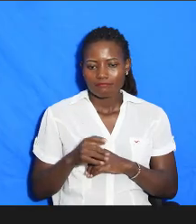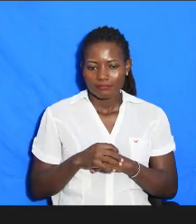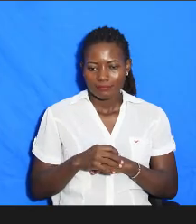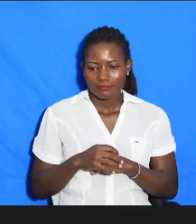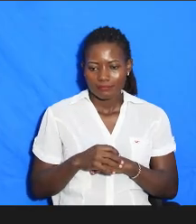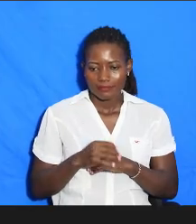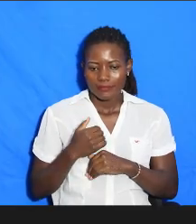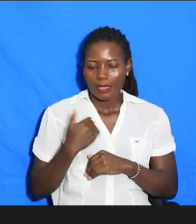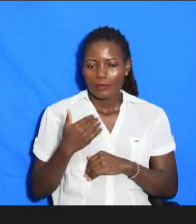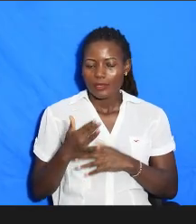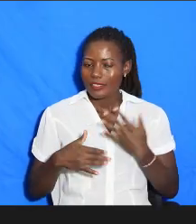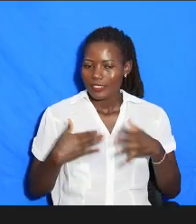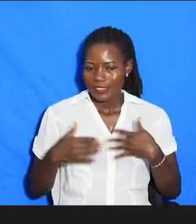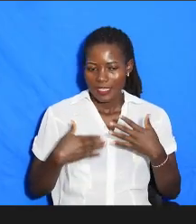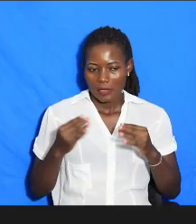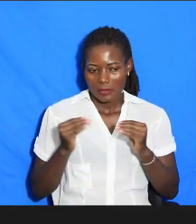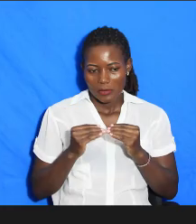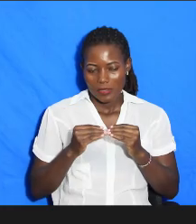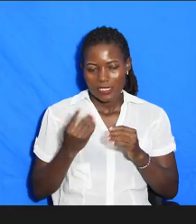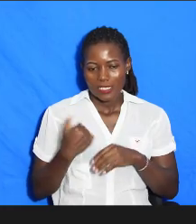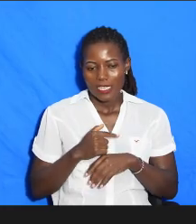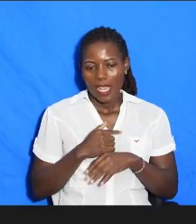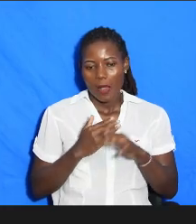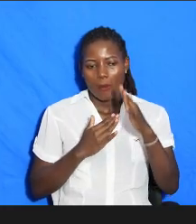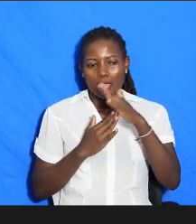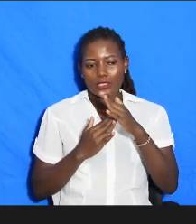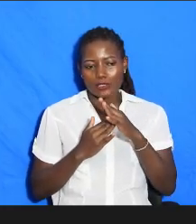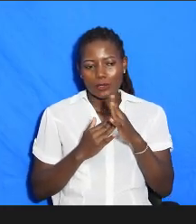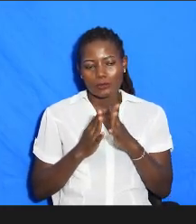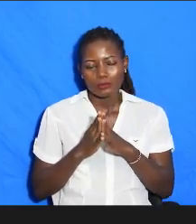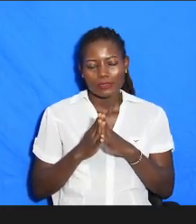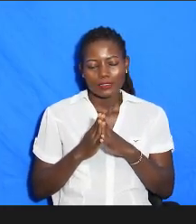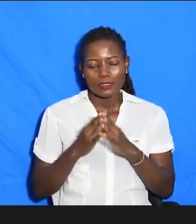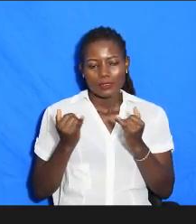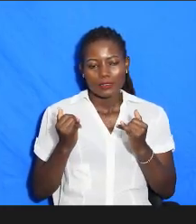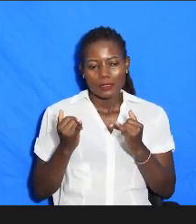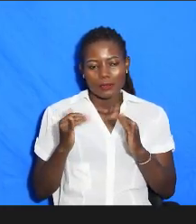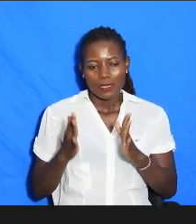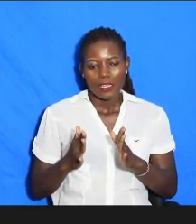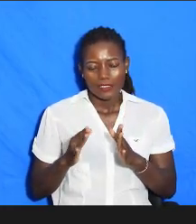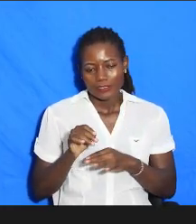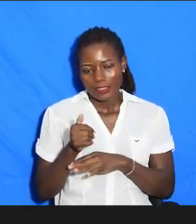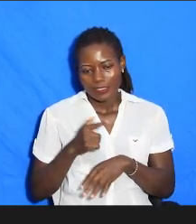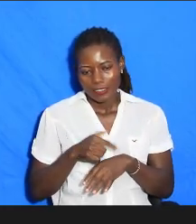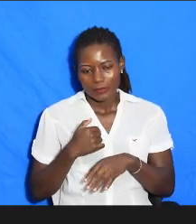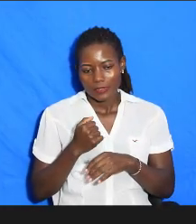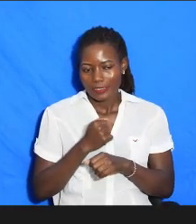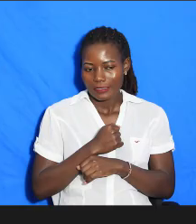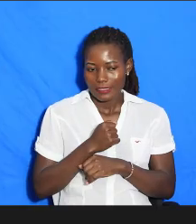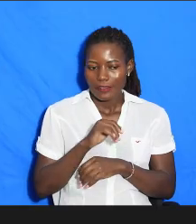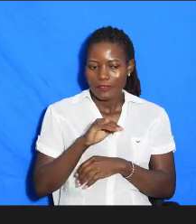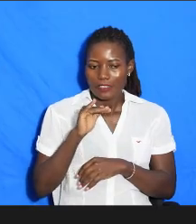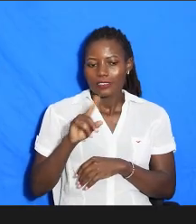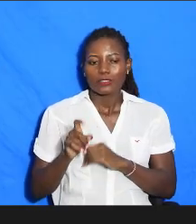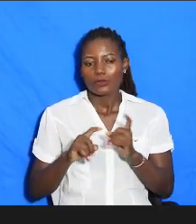Actually, I'm always excited meeting other Yeah. top sprinters because there are times I do have questions where I do I love to learn and I just want to